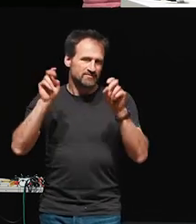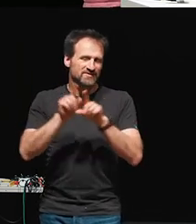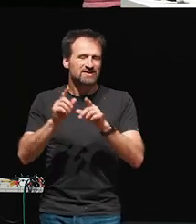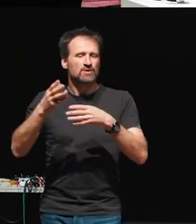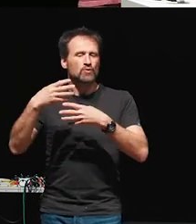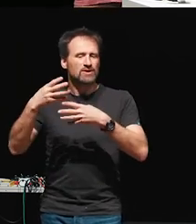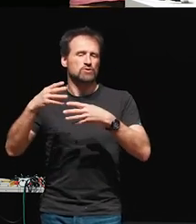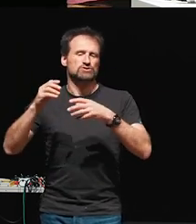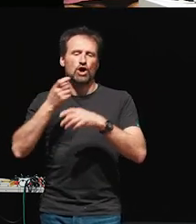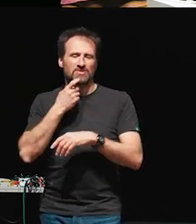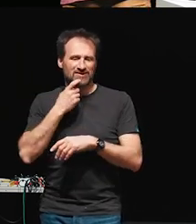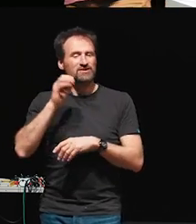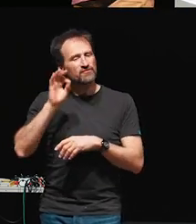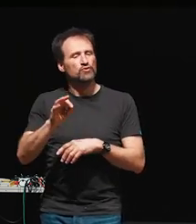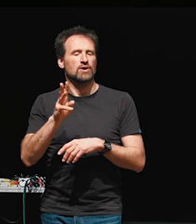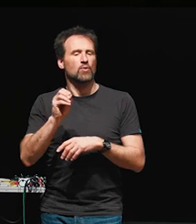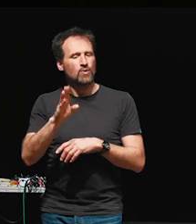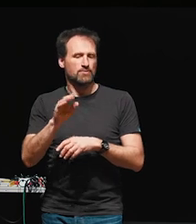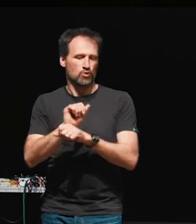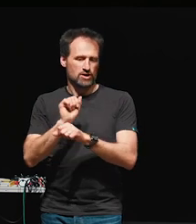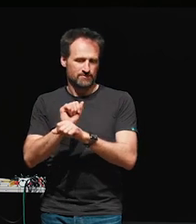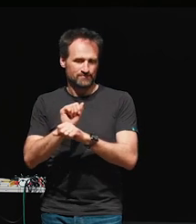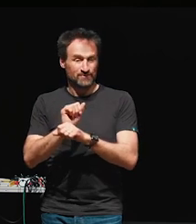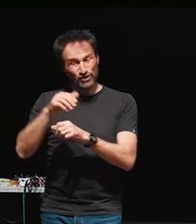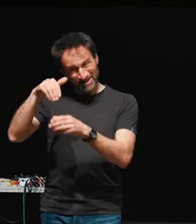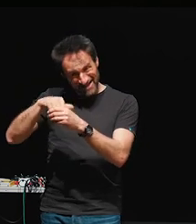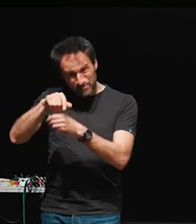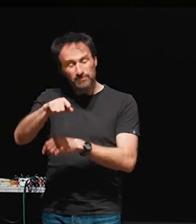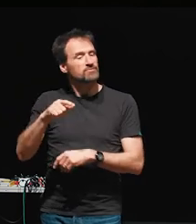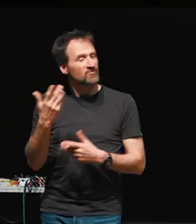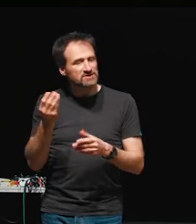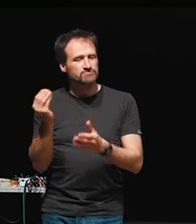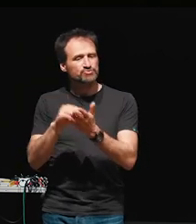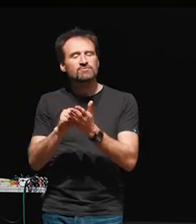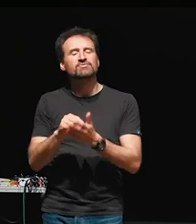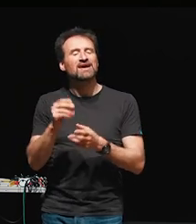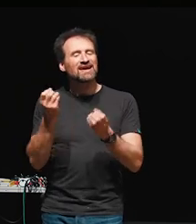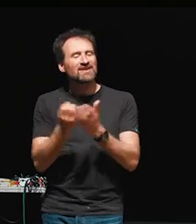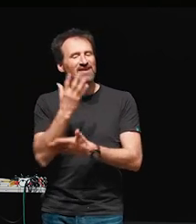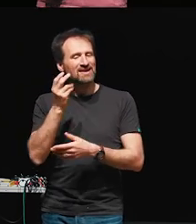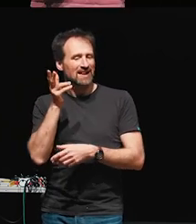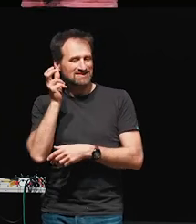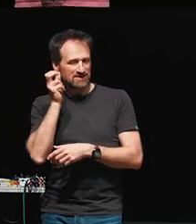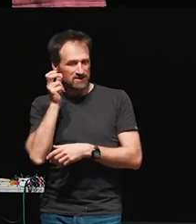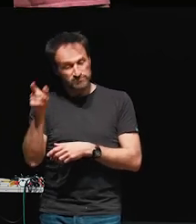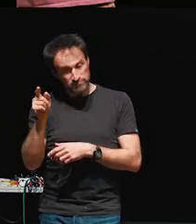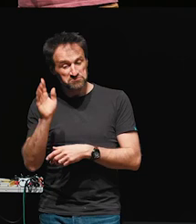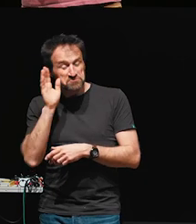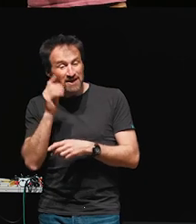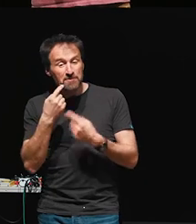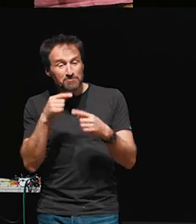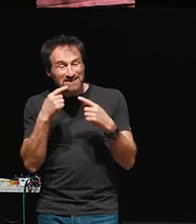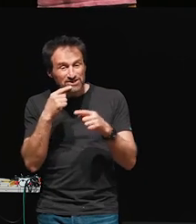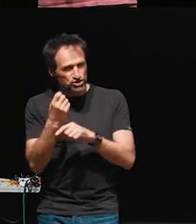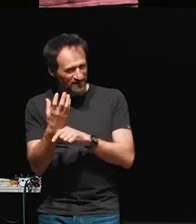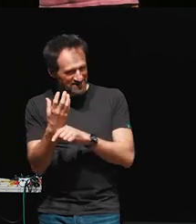worker. And on that object, you're going to want to add an event listener. And you listen for message events. And then anytime you get an